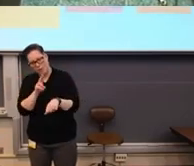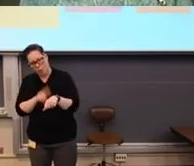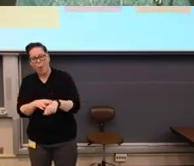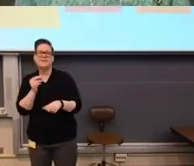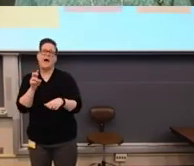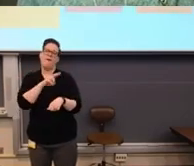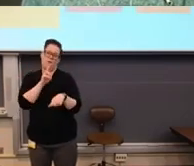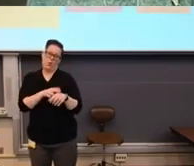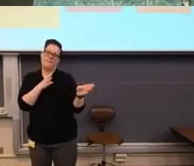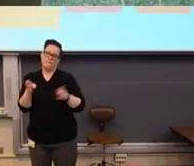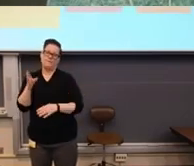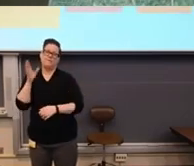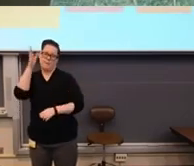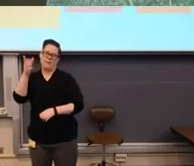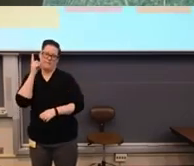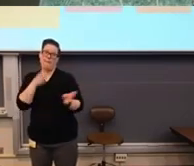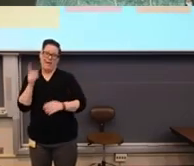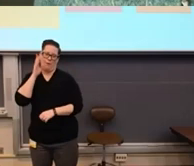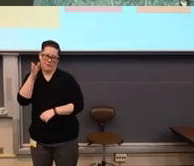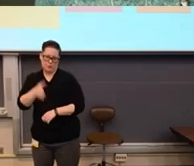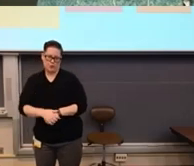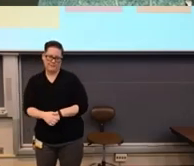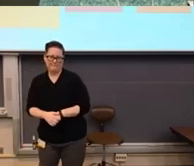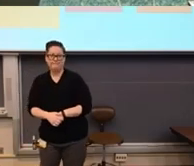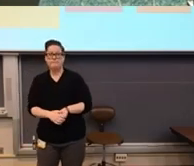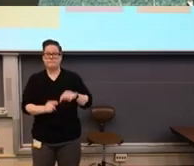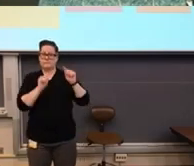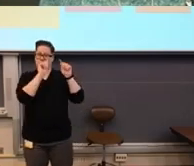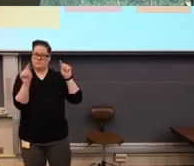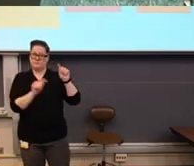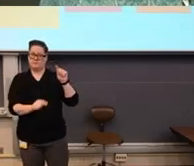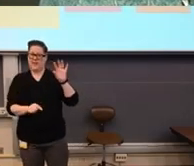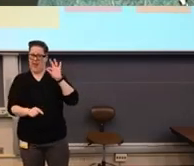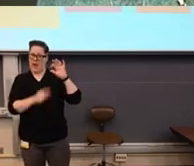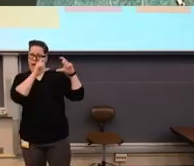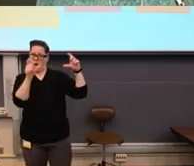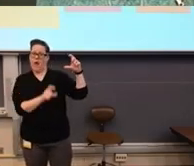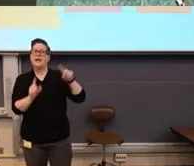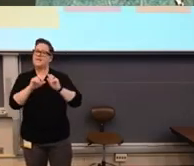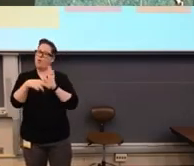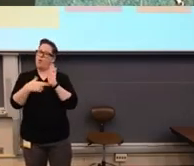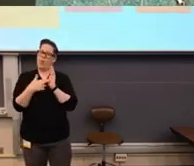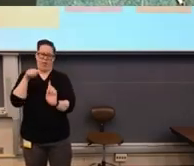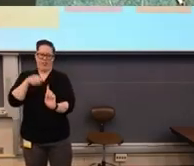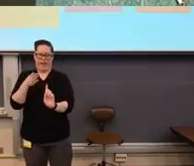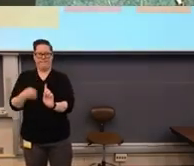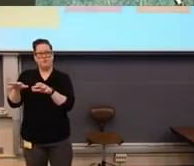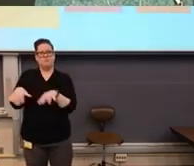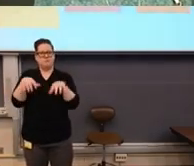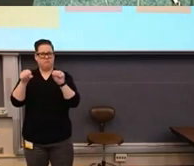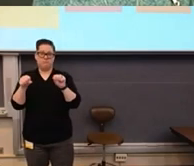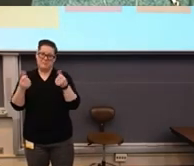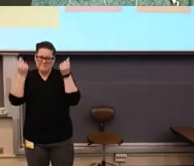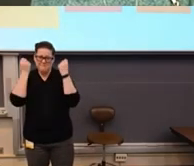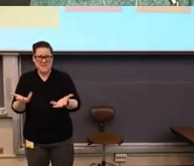planning. So these are the different roles that we ask family caregivers to assume, and there's quite a few of